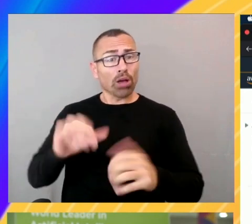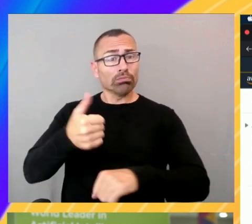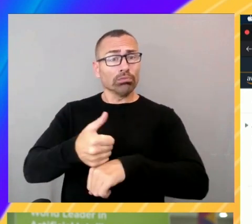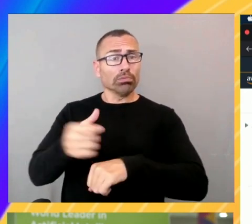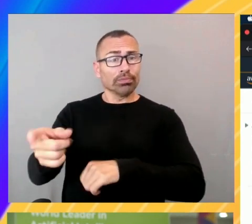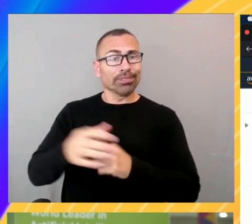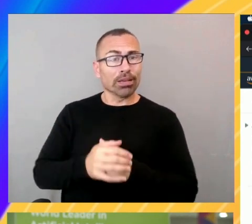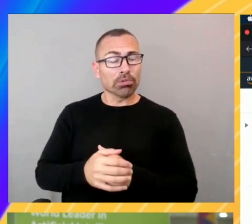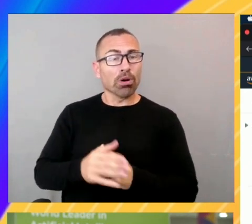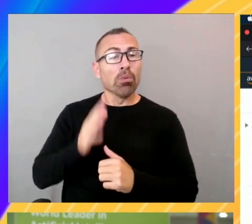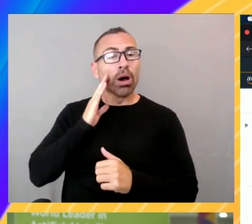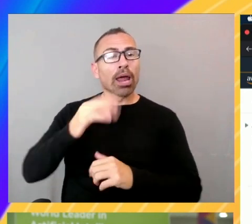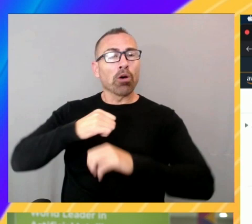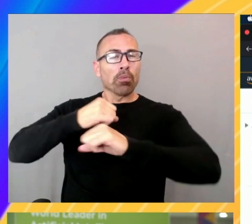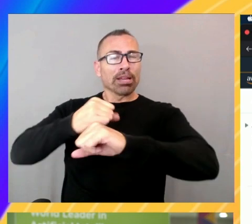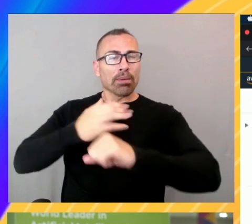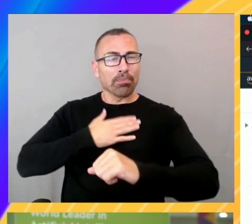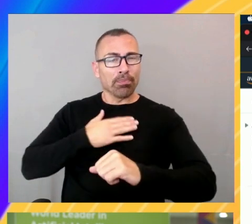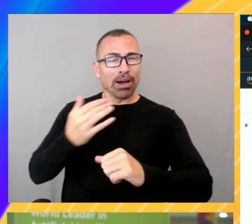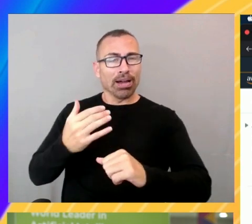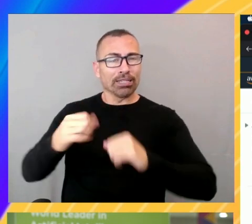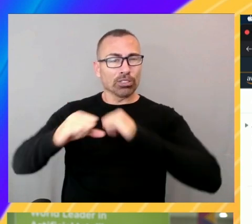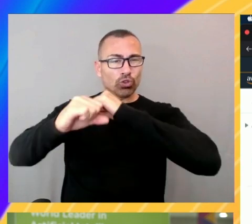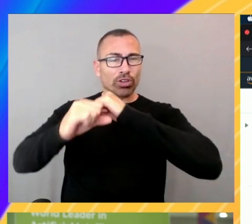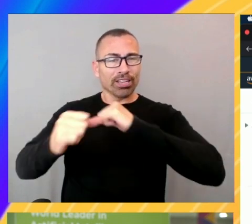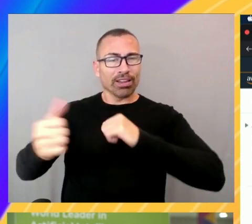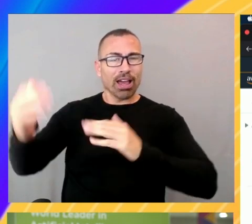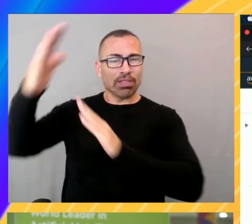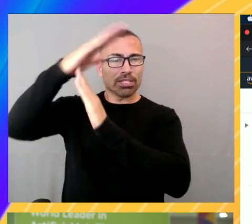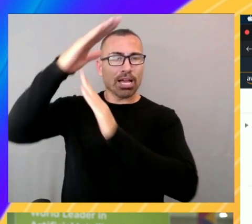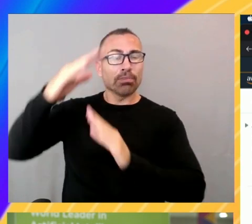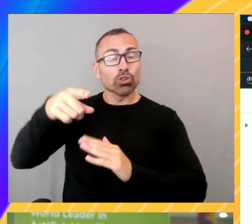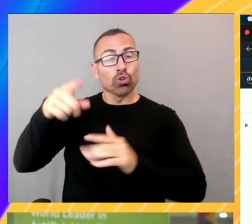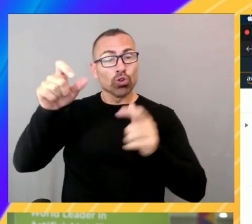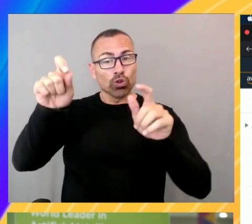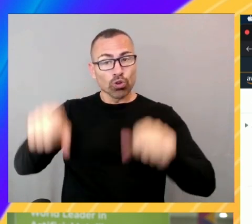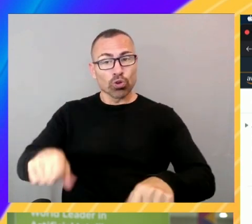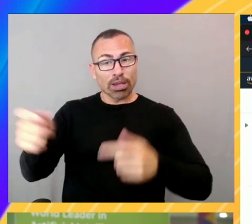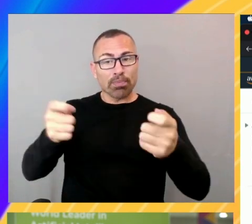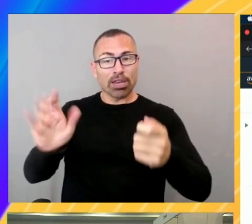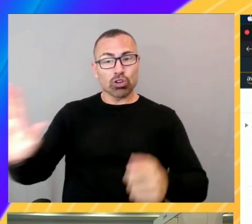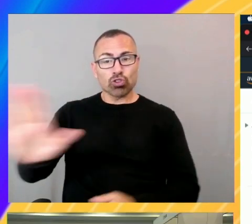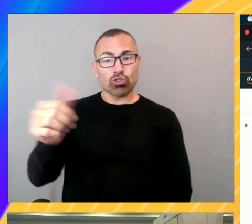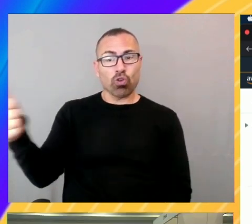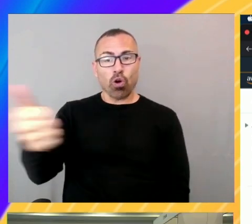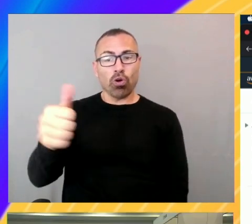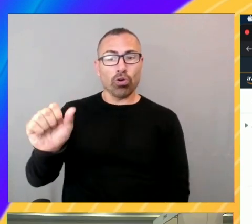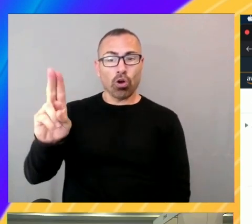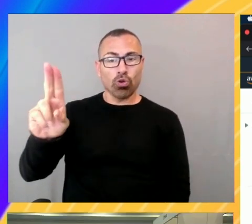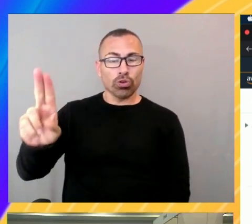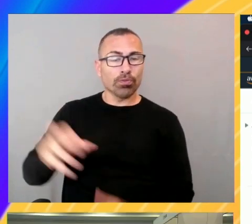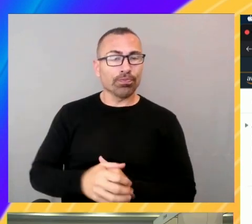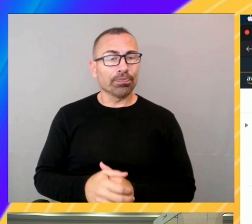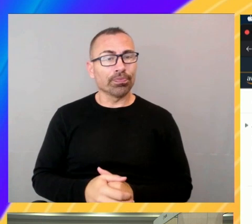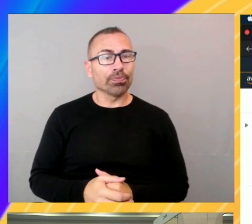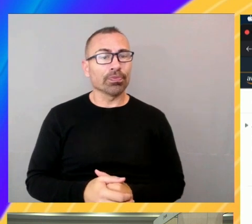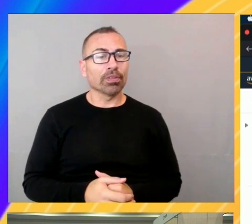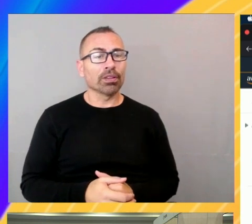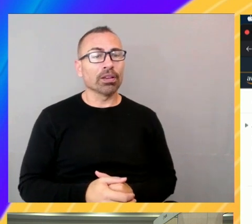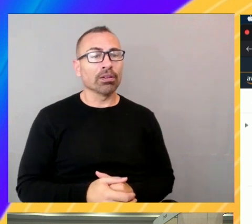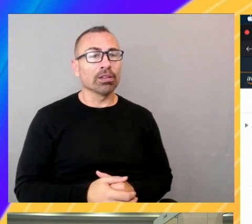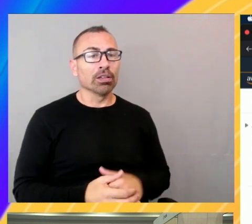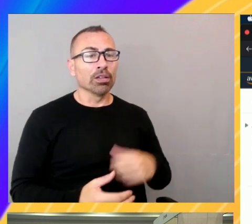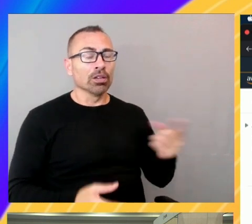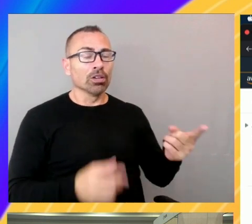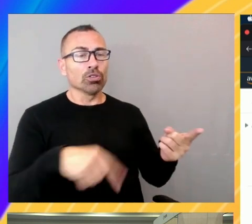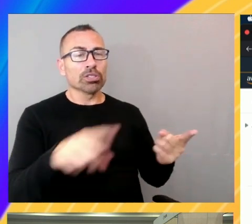at the top. But then, hey, you can manage your own OU. Attach, detach SCPs. Even like with like OUs for like sandbox environments where you have a